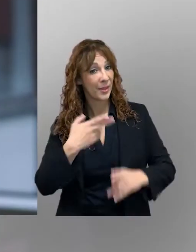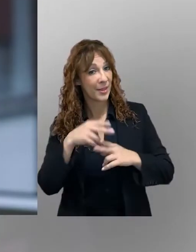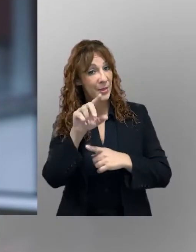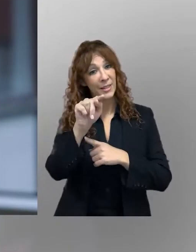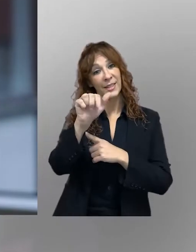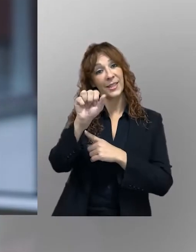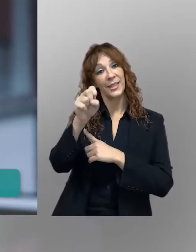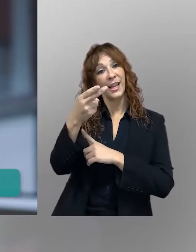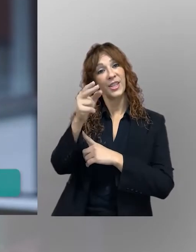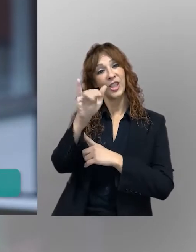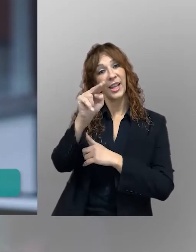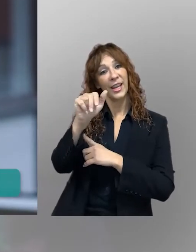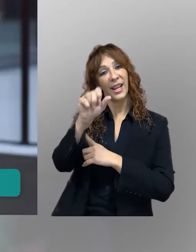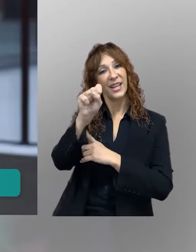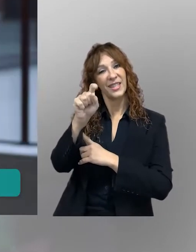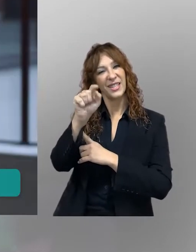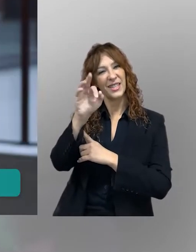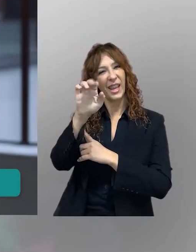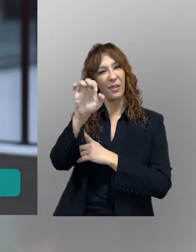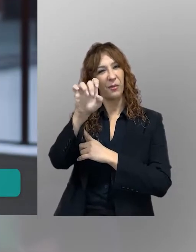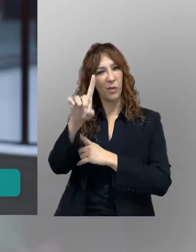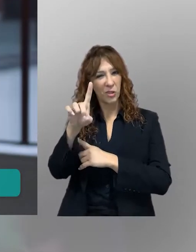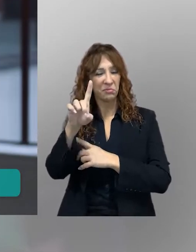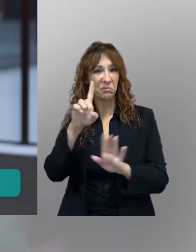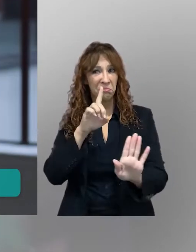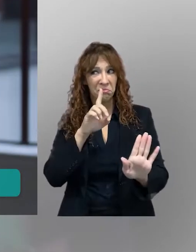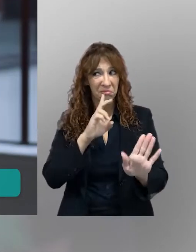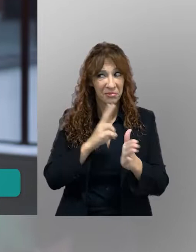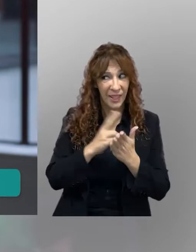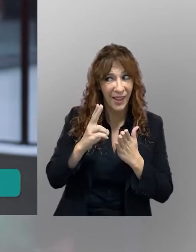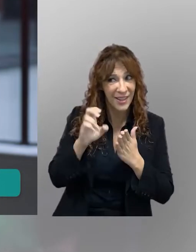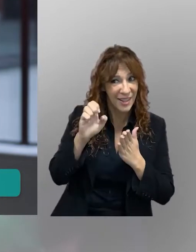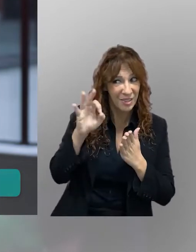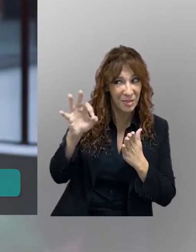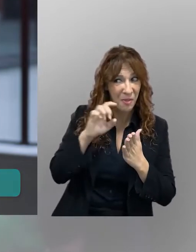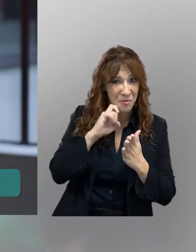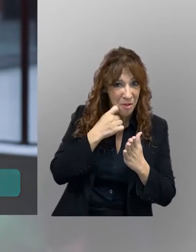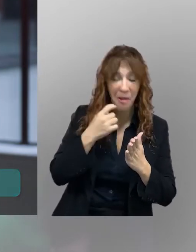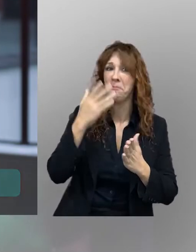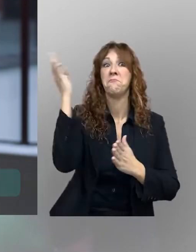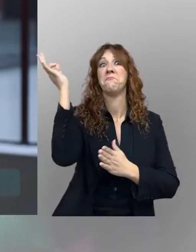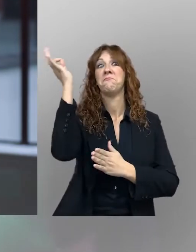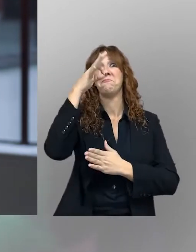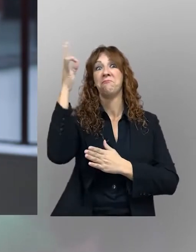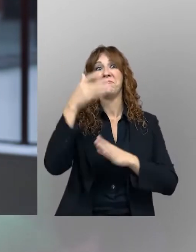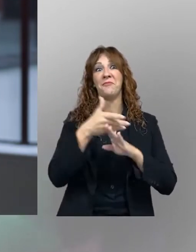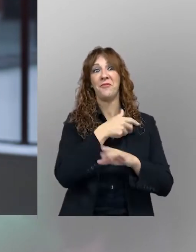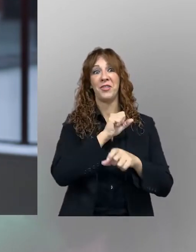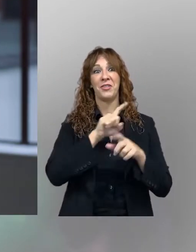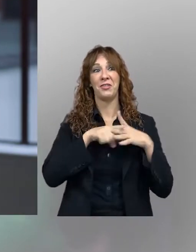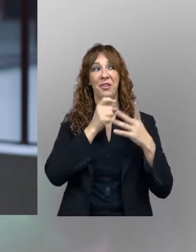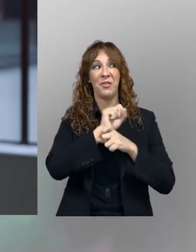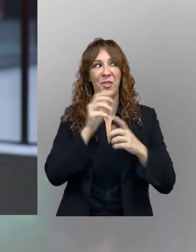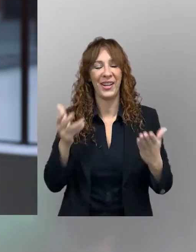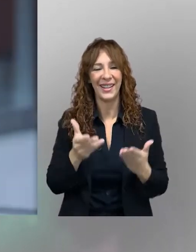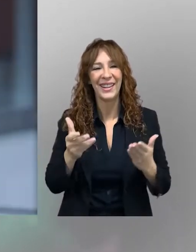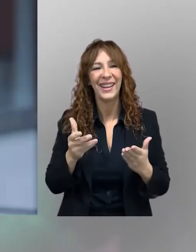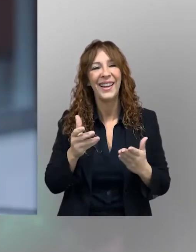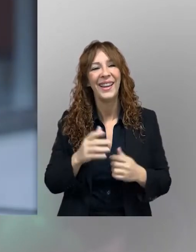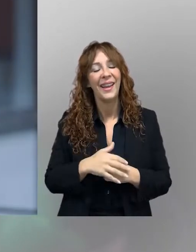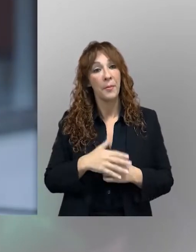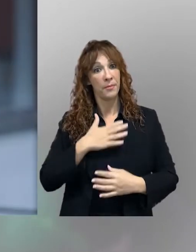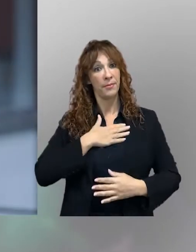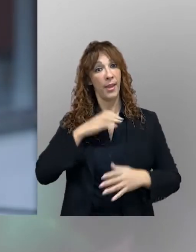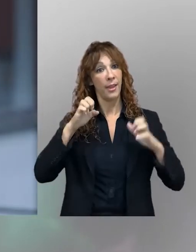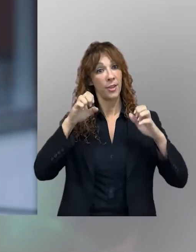My name is Tashiana Stafford. To be honest, I had no idea Equip was as cool as it was before I started working here.